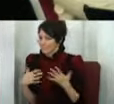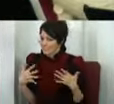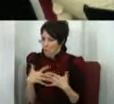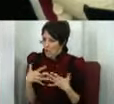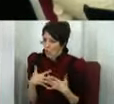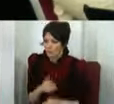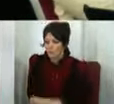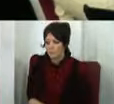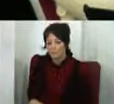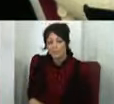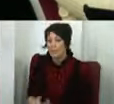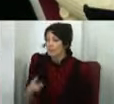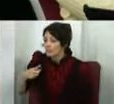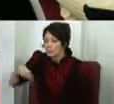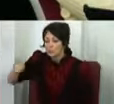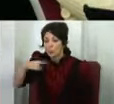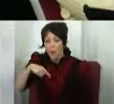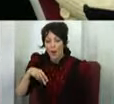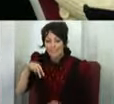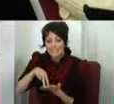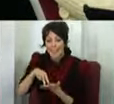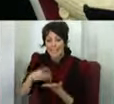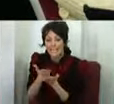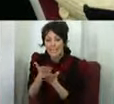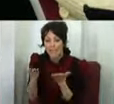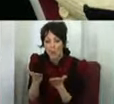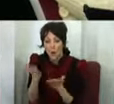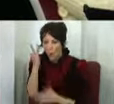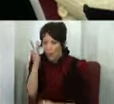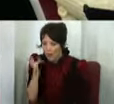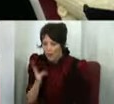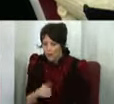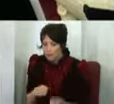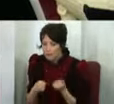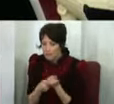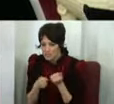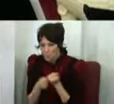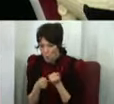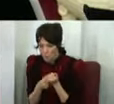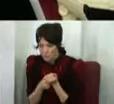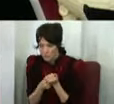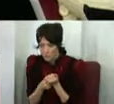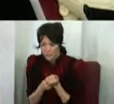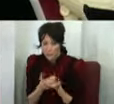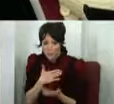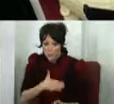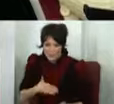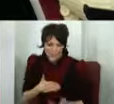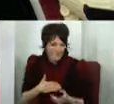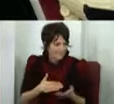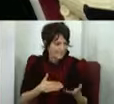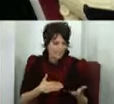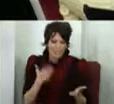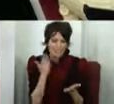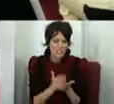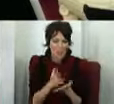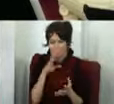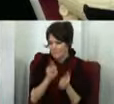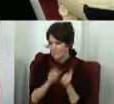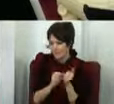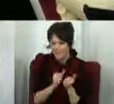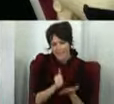wouldn't be out here if you didn't believe in something greater than 50 people with a bunch of flyers. step out of your agenda and help us bring a little joy to